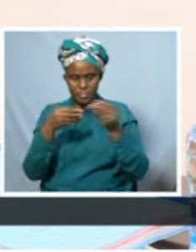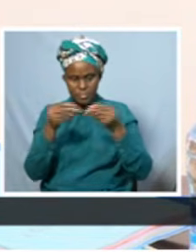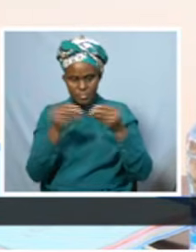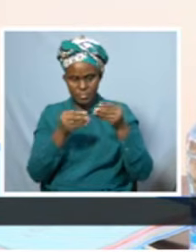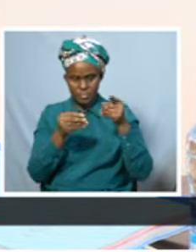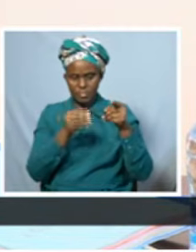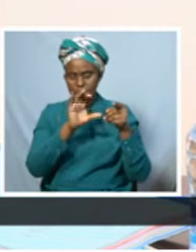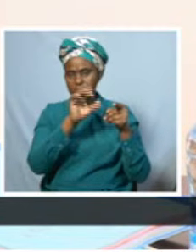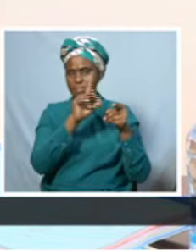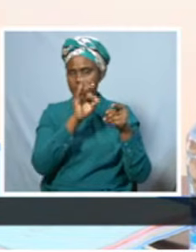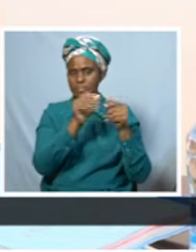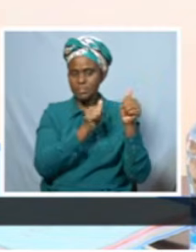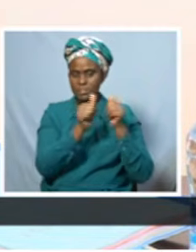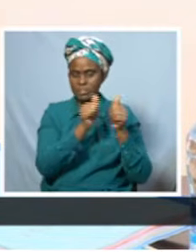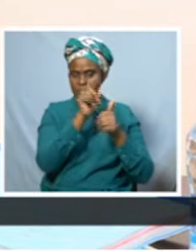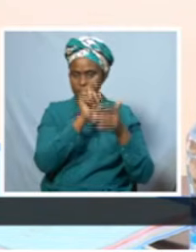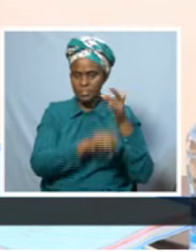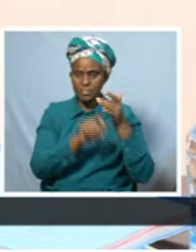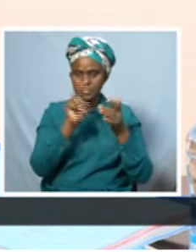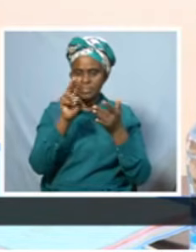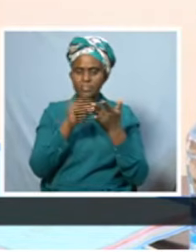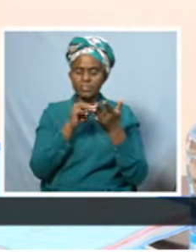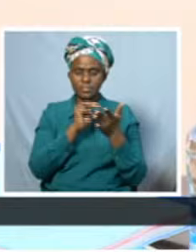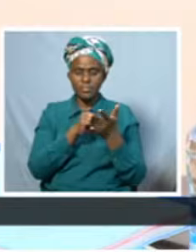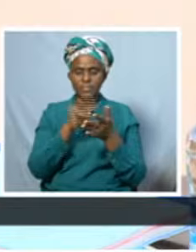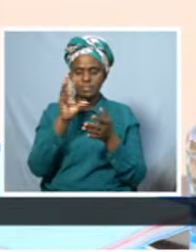of CDF administrative costs of